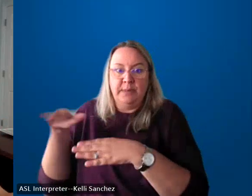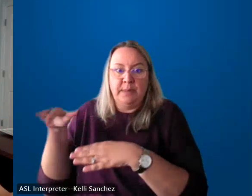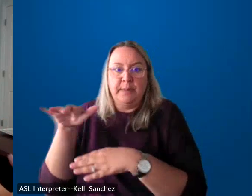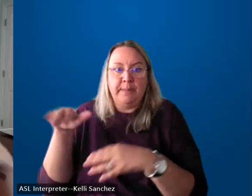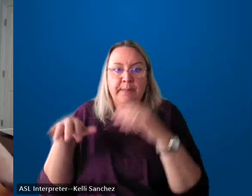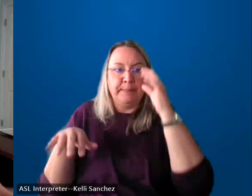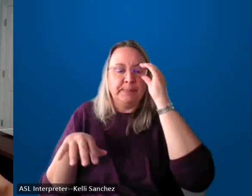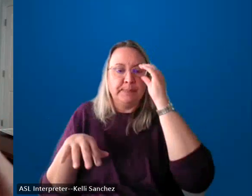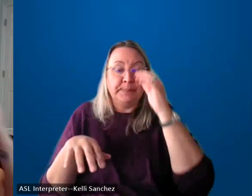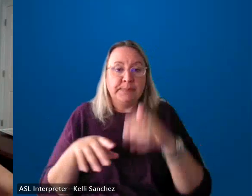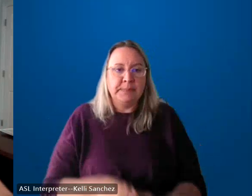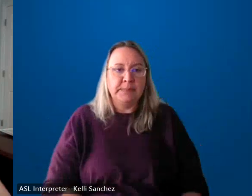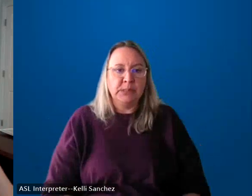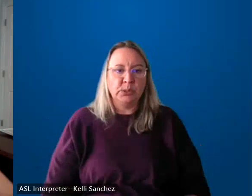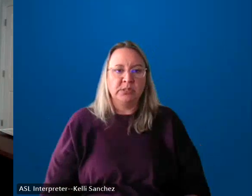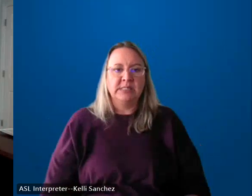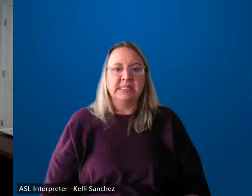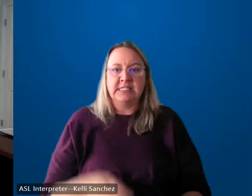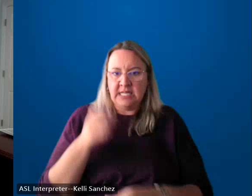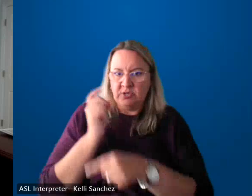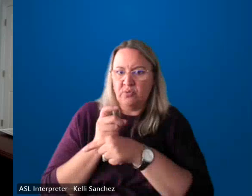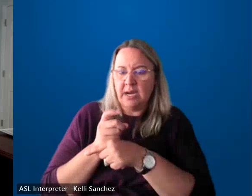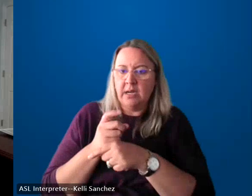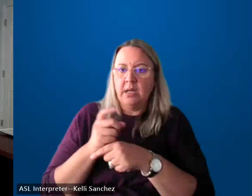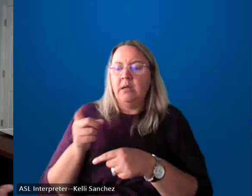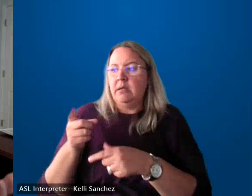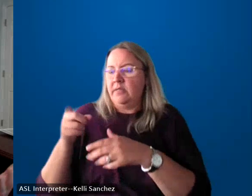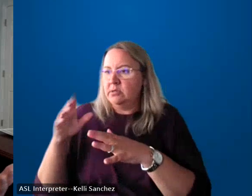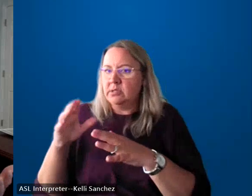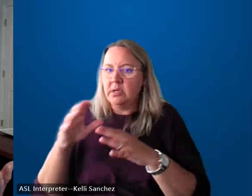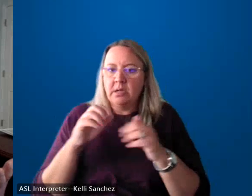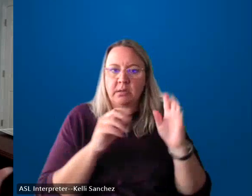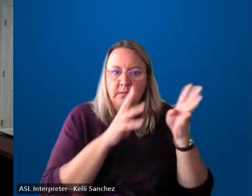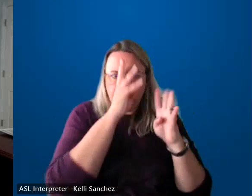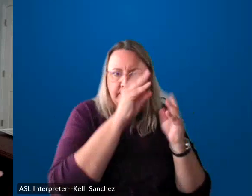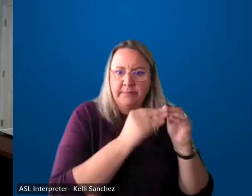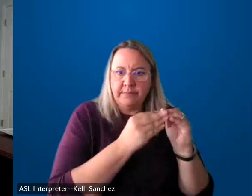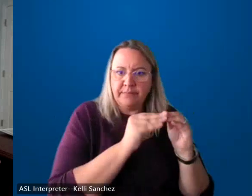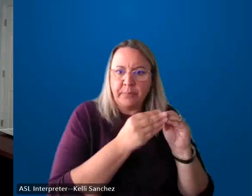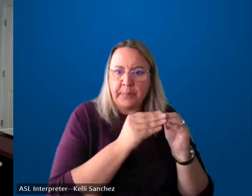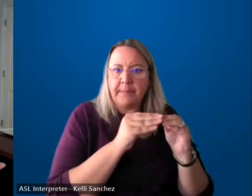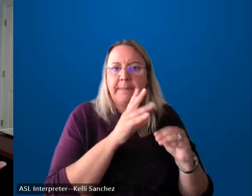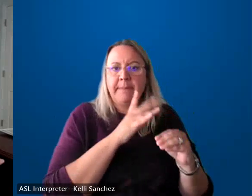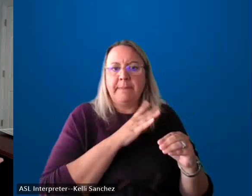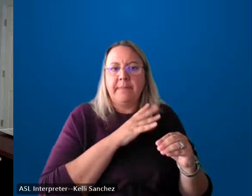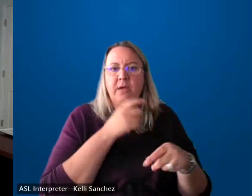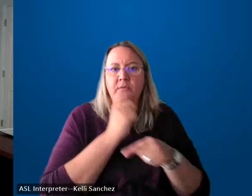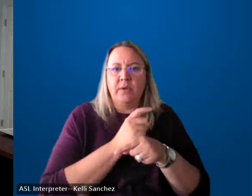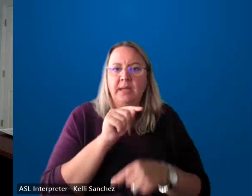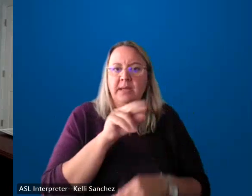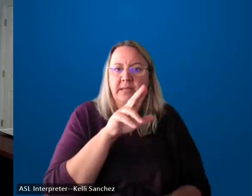whole departments that are like out there just grinding numbers, right? Because we Oh, don't have that Tara, type of investment in industry.